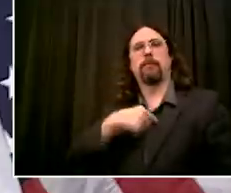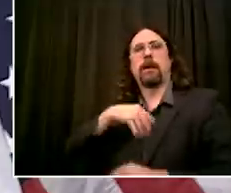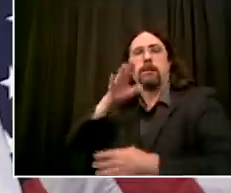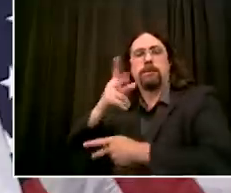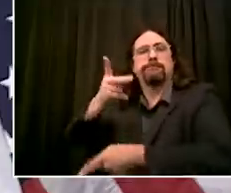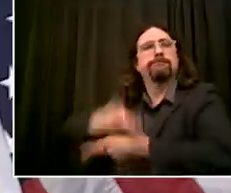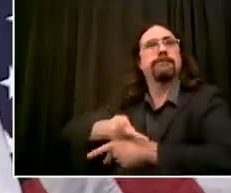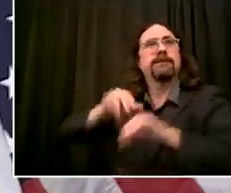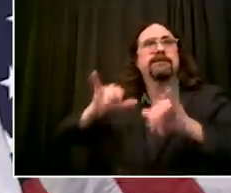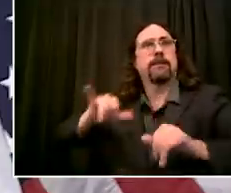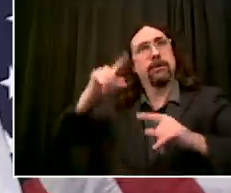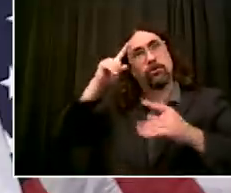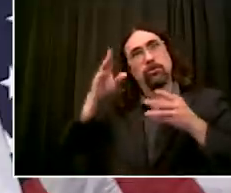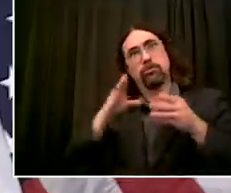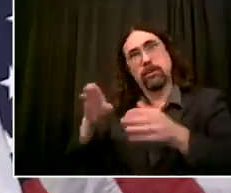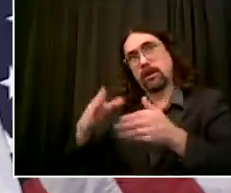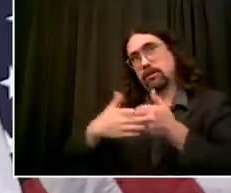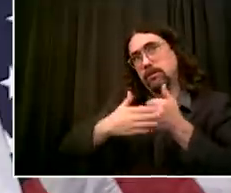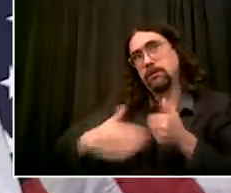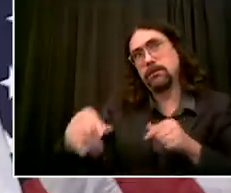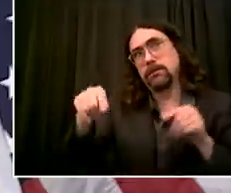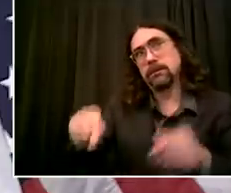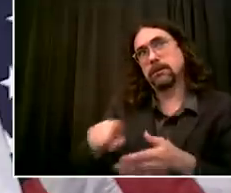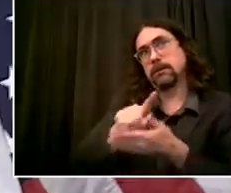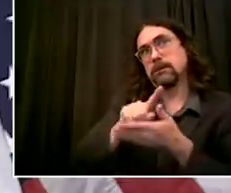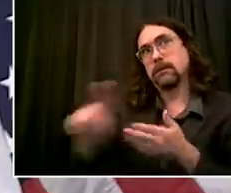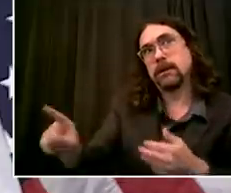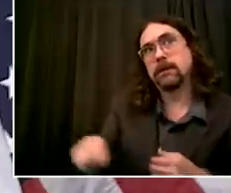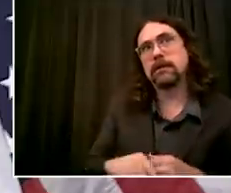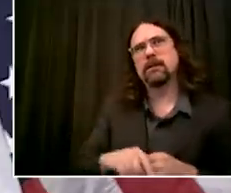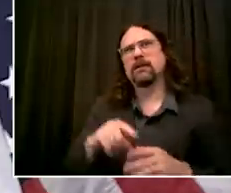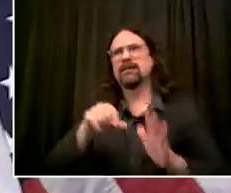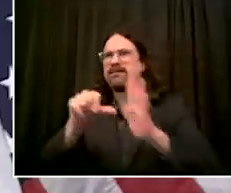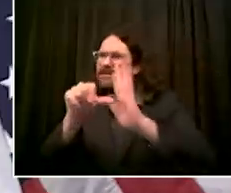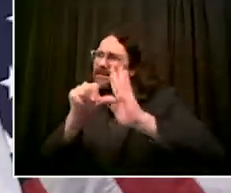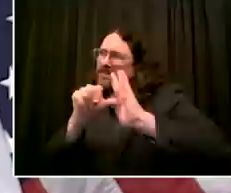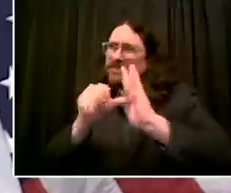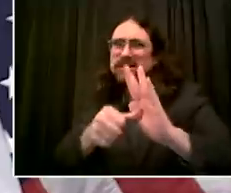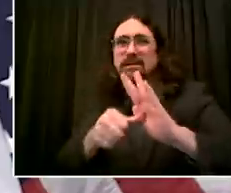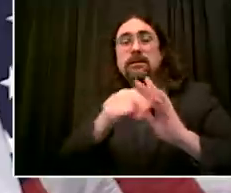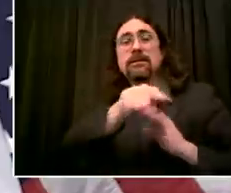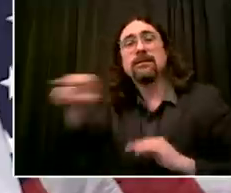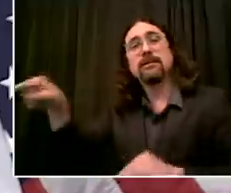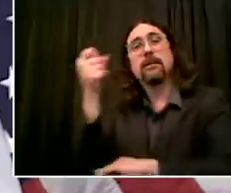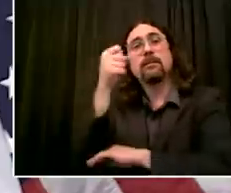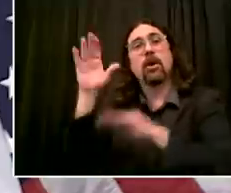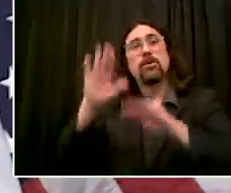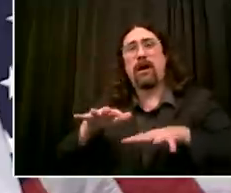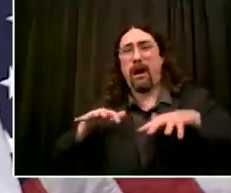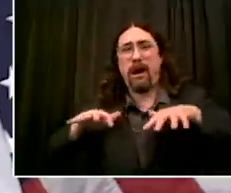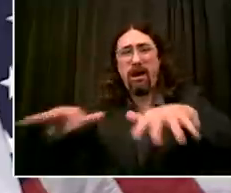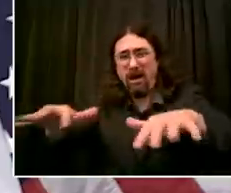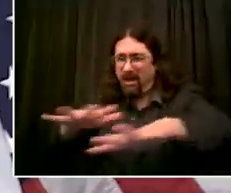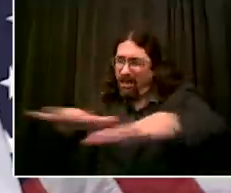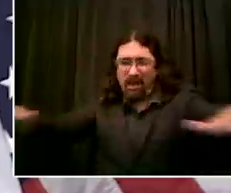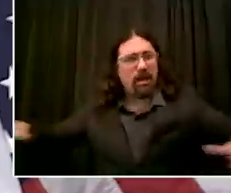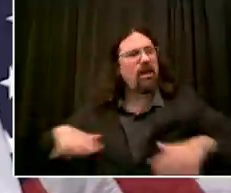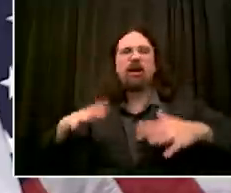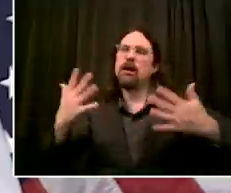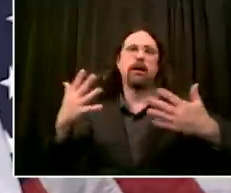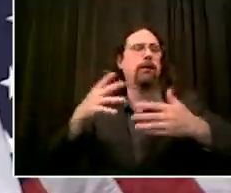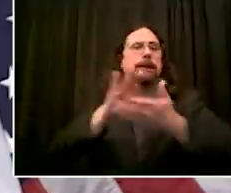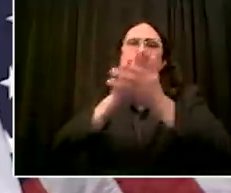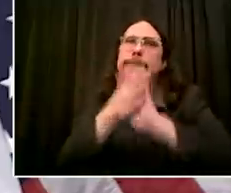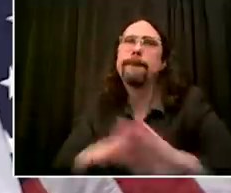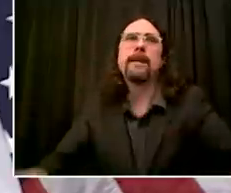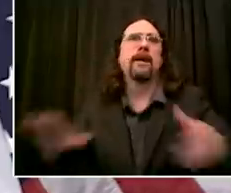number of people aim to do violence towards police, particularly that kind of anarchist group, and some of whom, as we said, come from outside. Certainly many